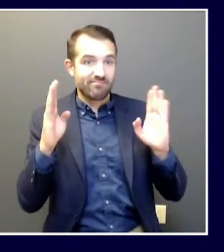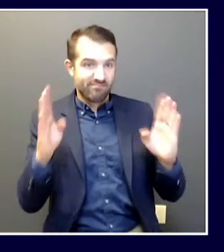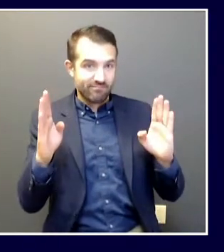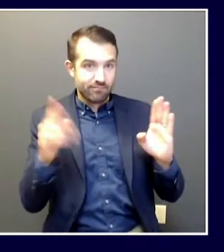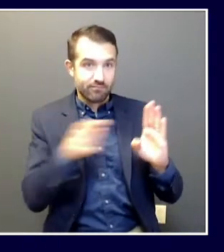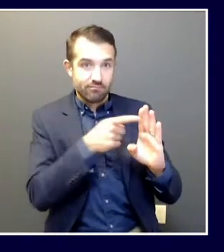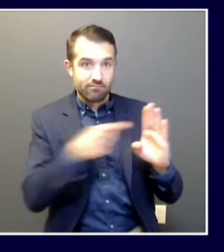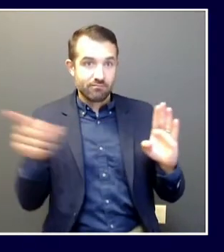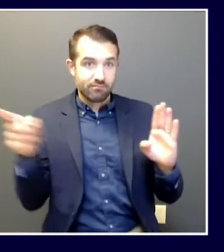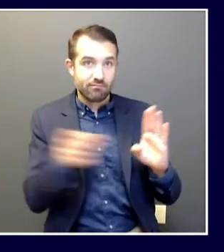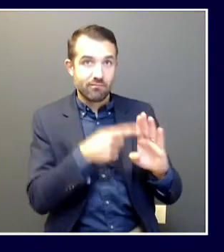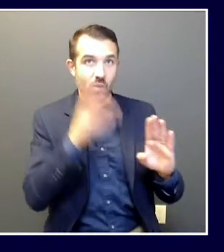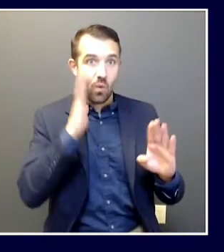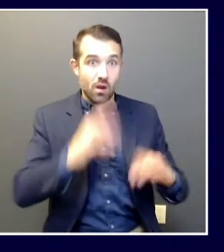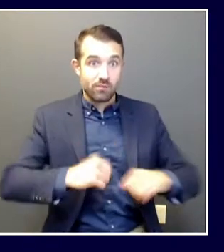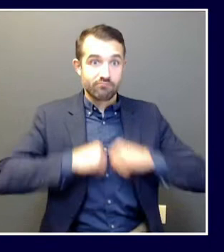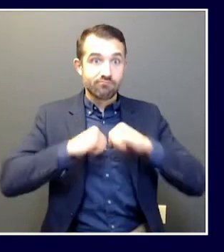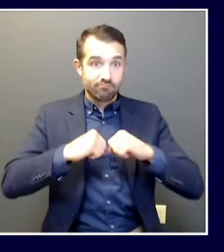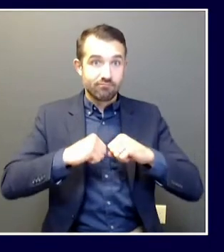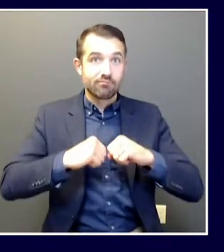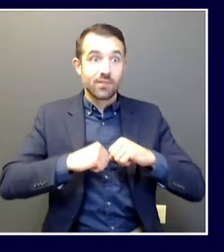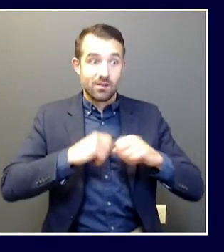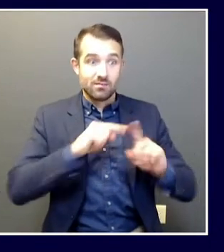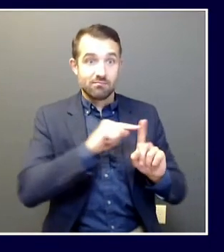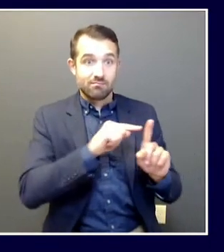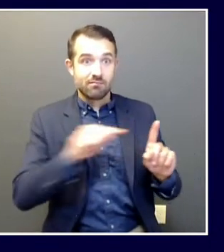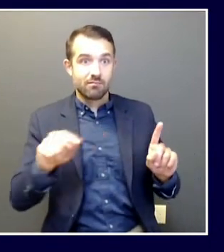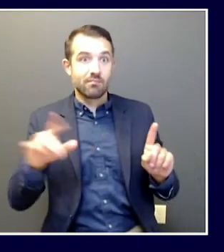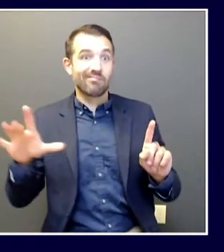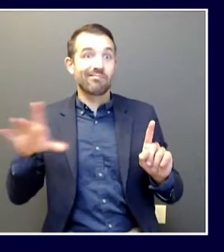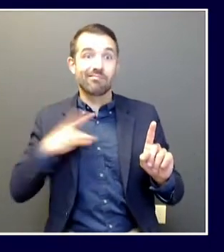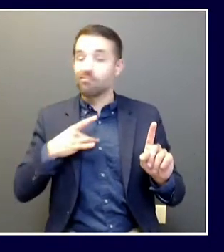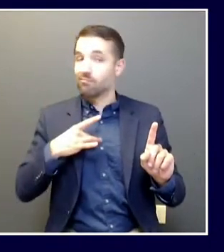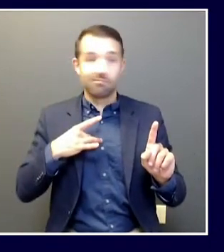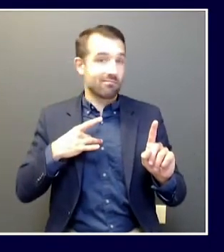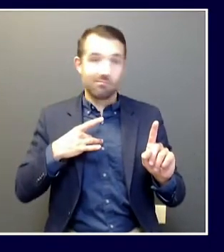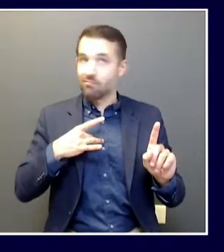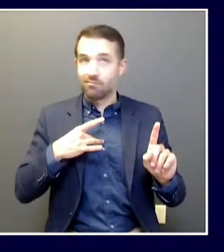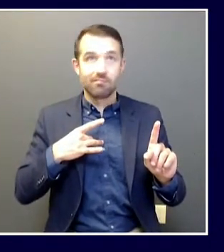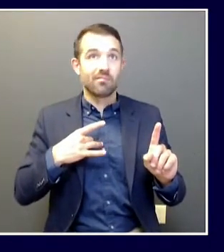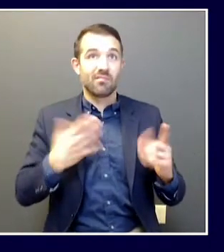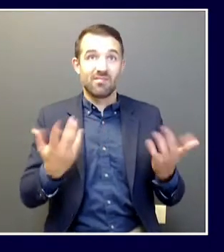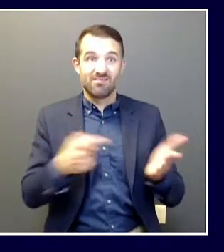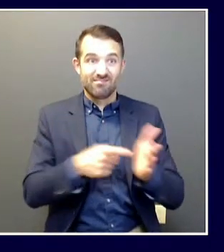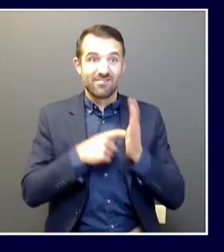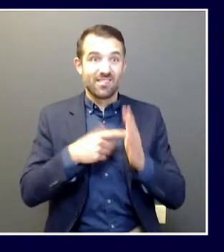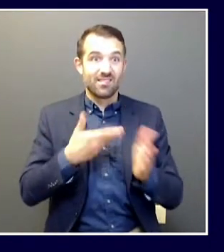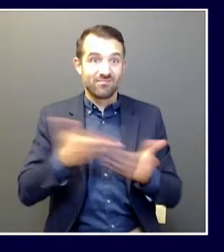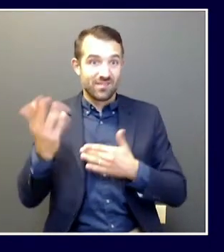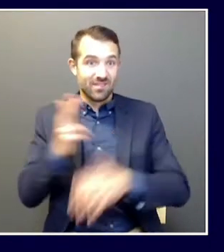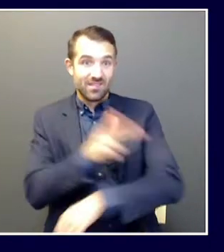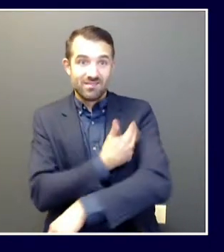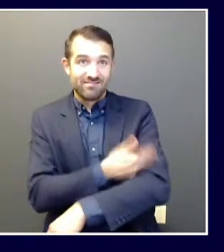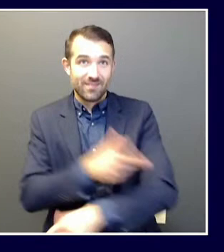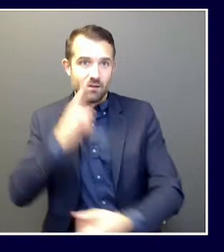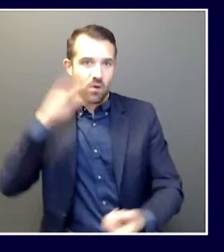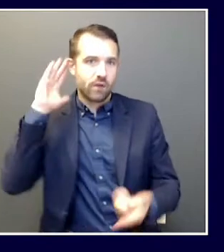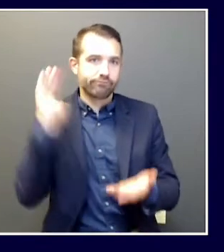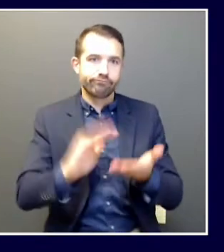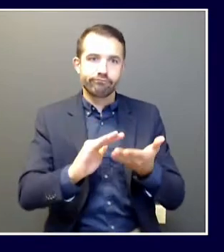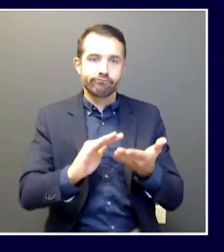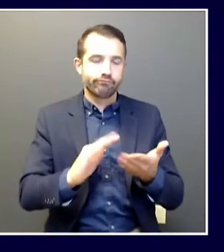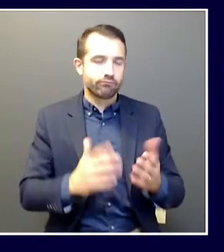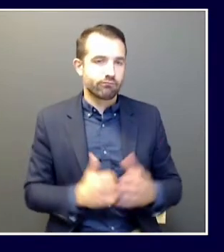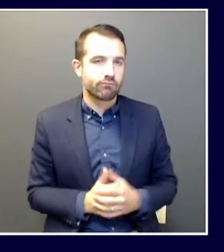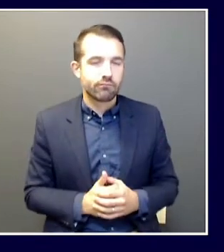on an individual level from getting COVID-19, having to be hospitalized. But I anticipate a key